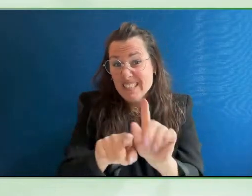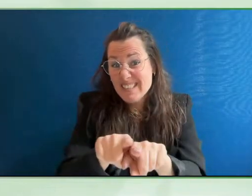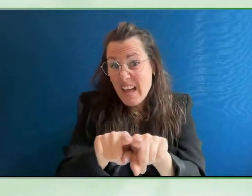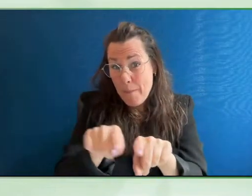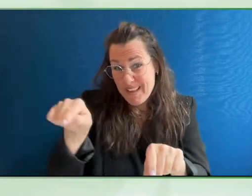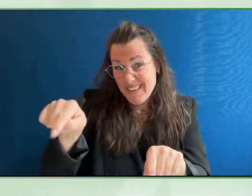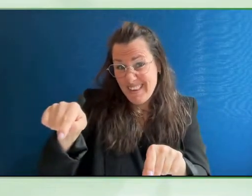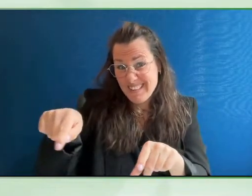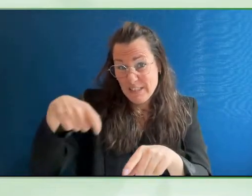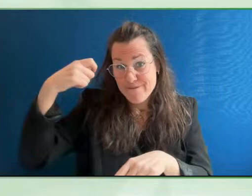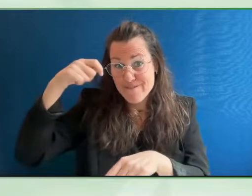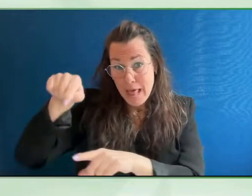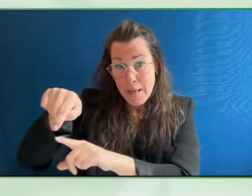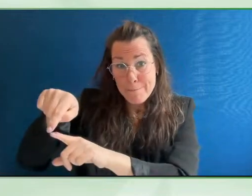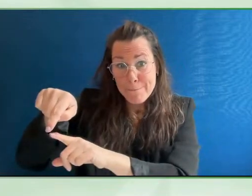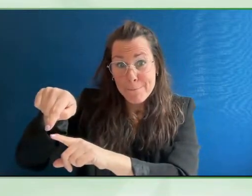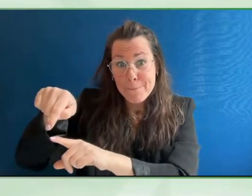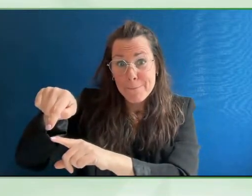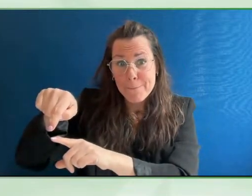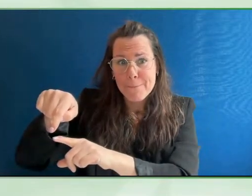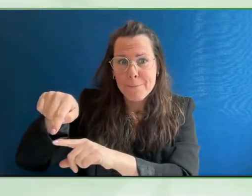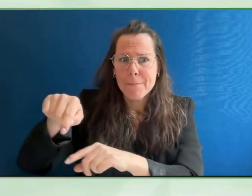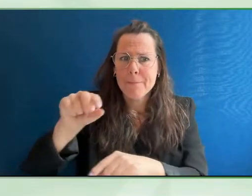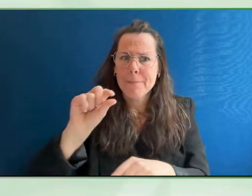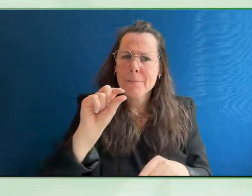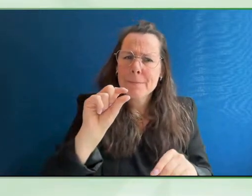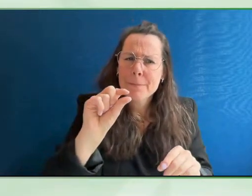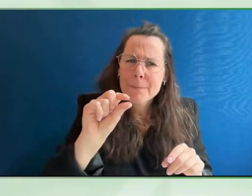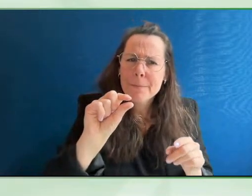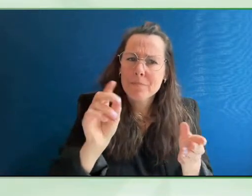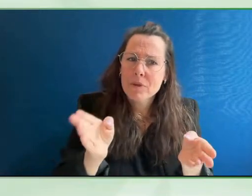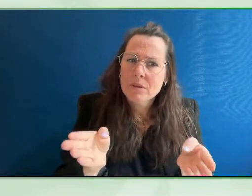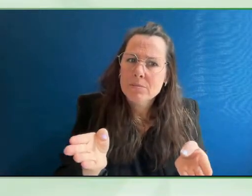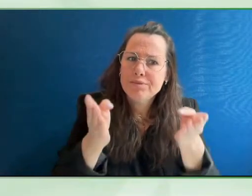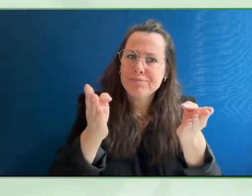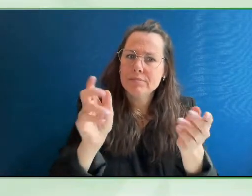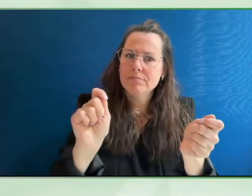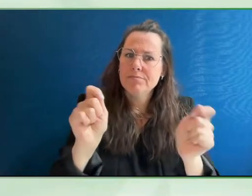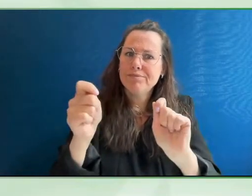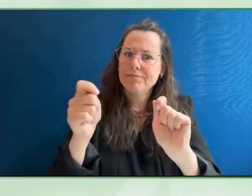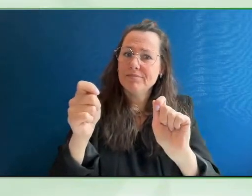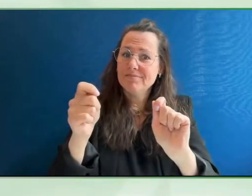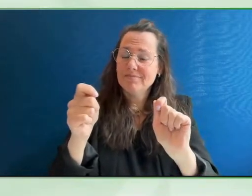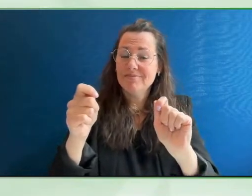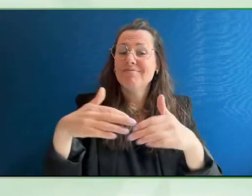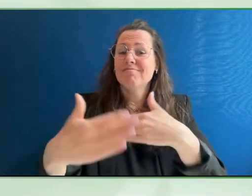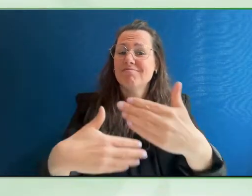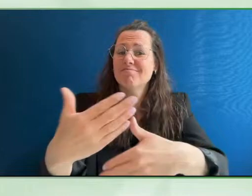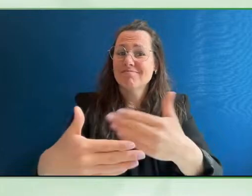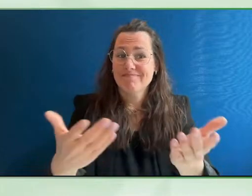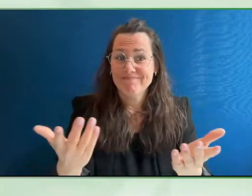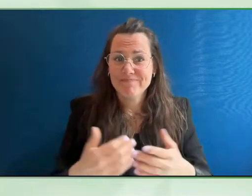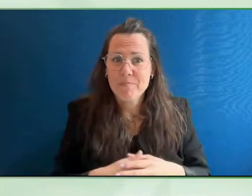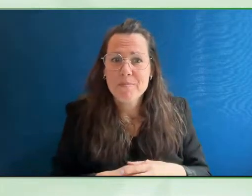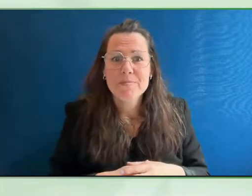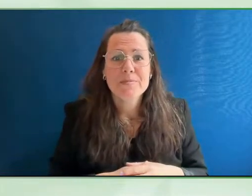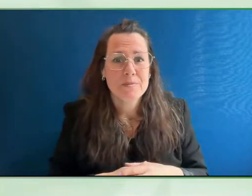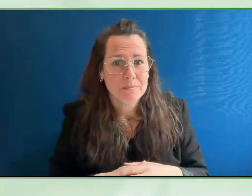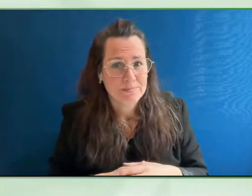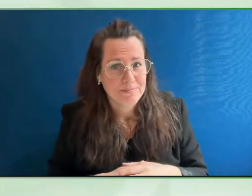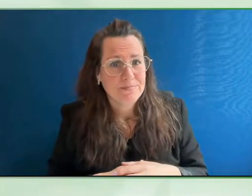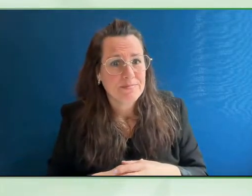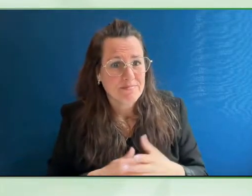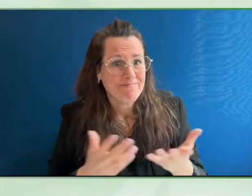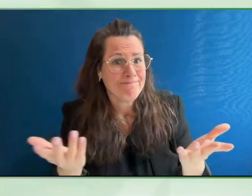needed was to print their roles or their tasks on a different color of paper in order to be